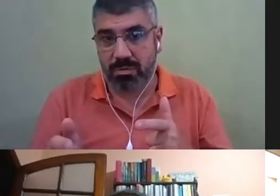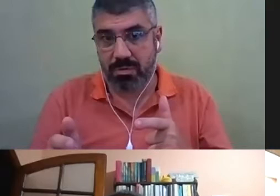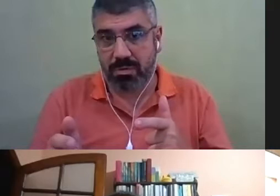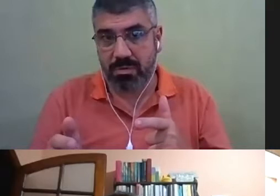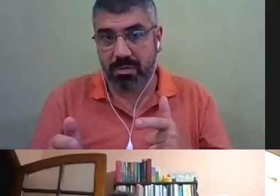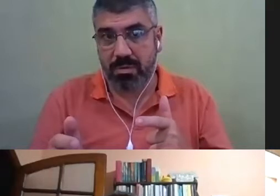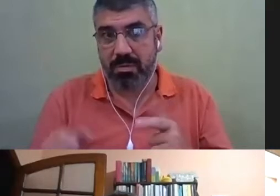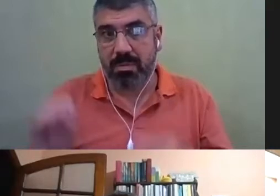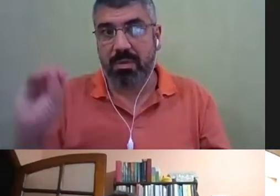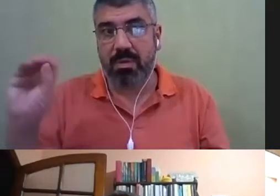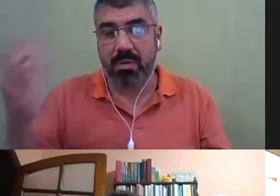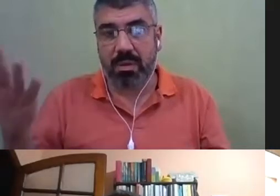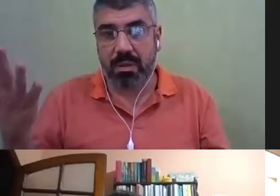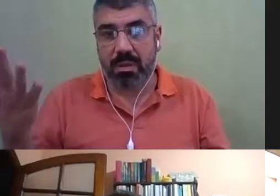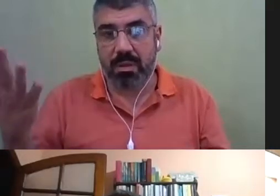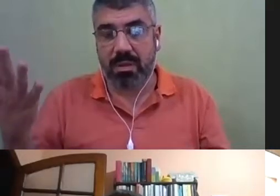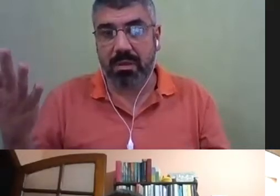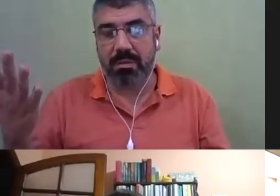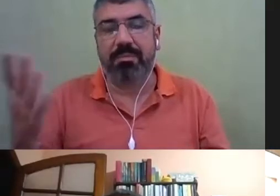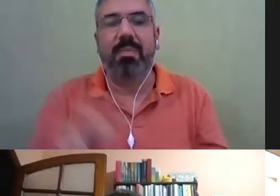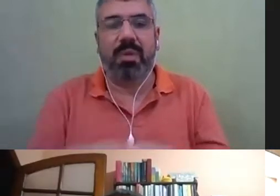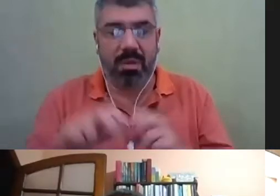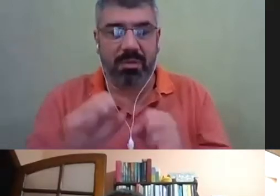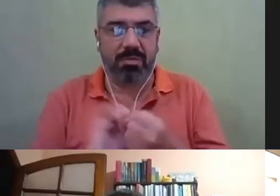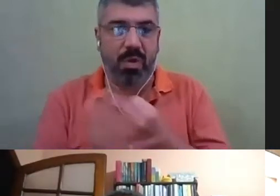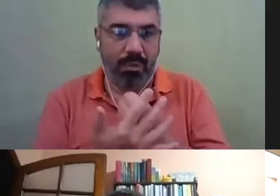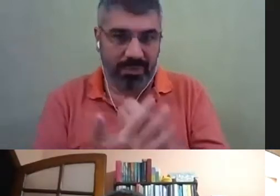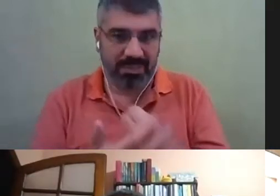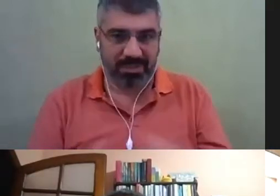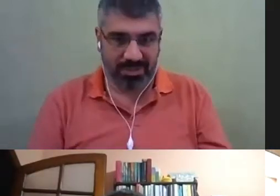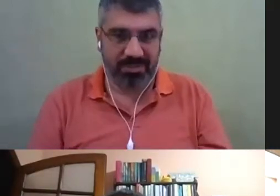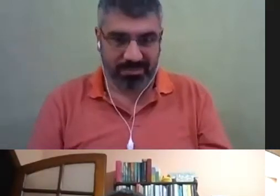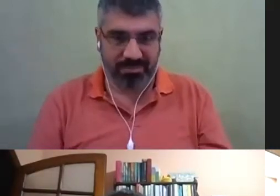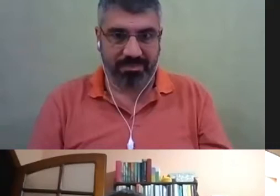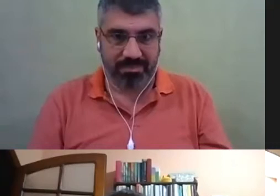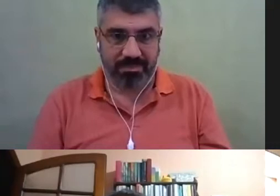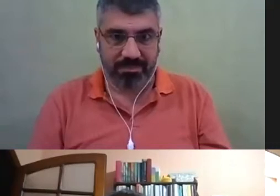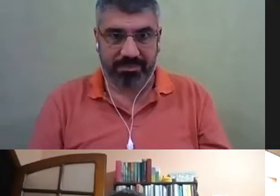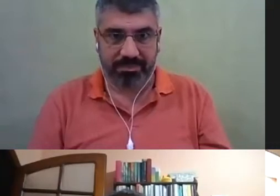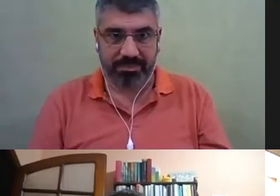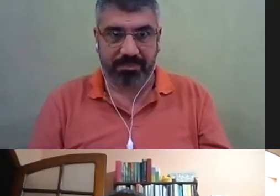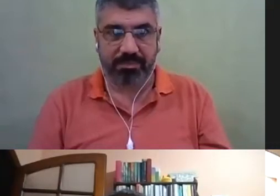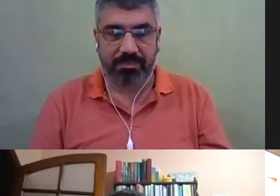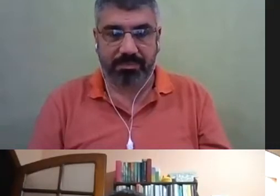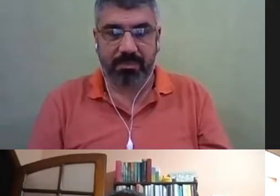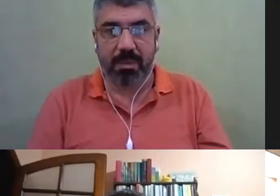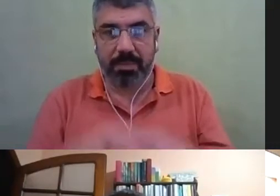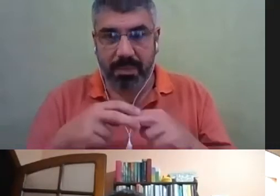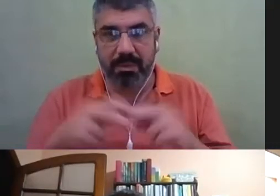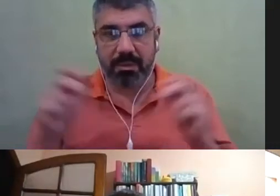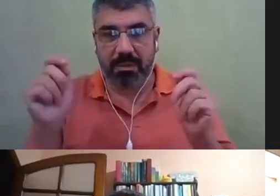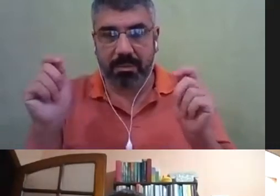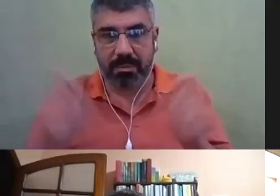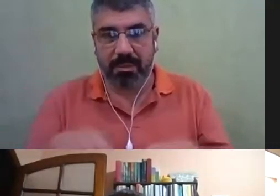of COVID and with the amount Monica, of deaths and the whole situation. Yes, just